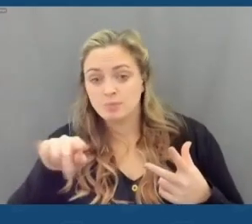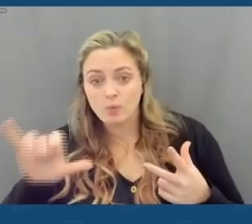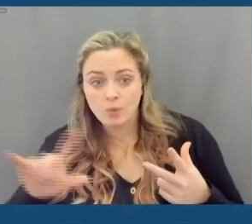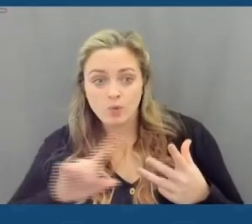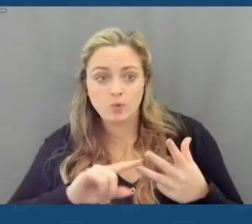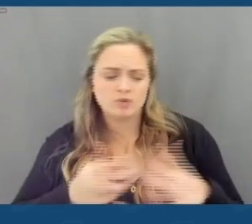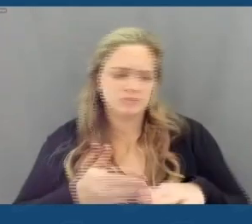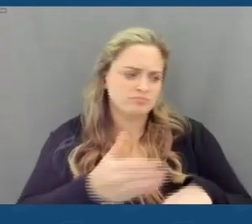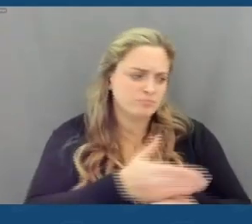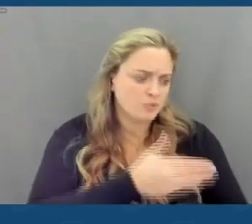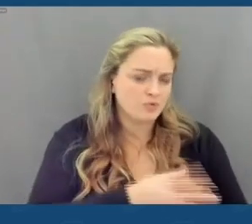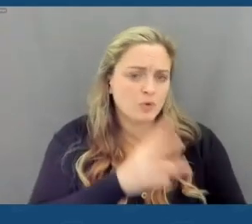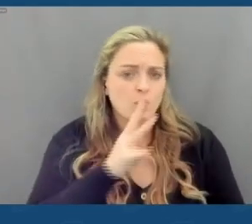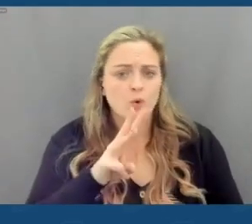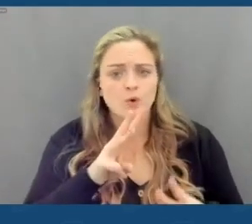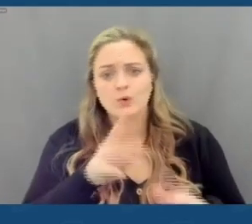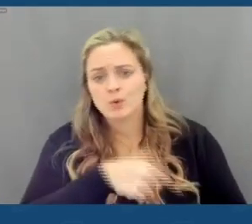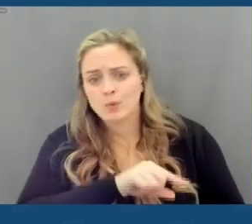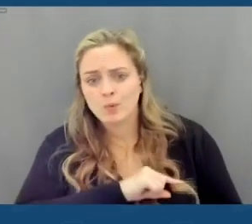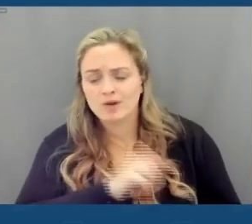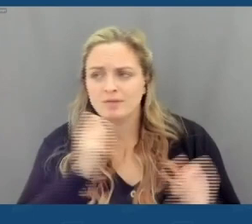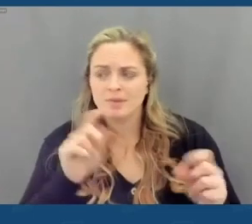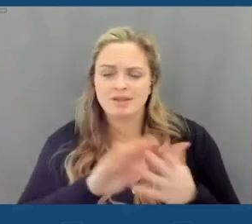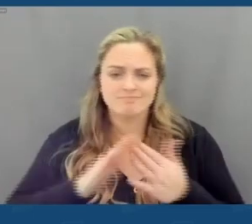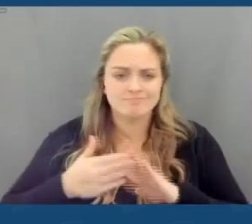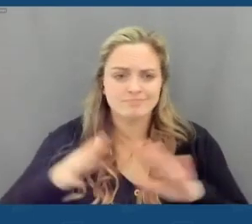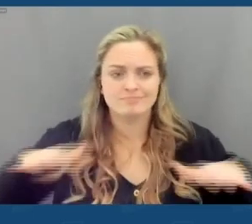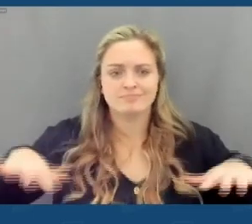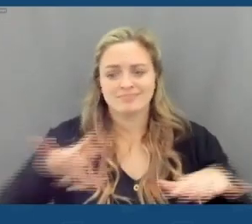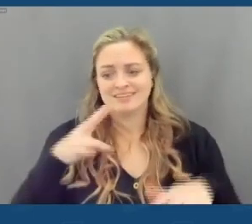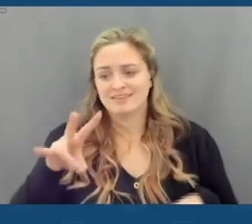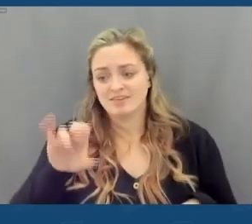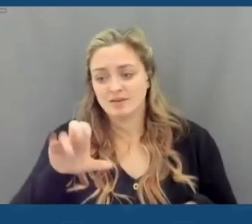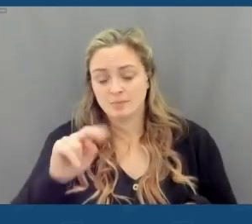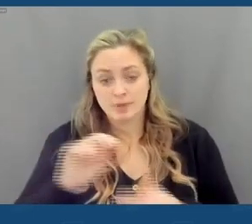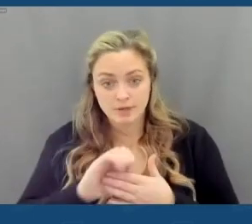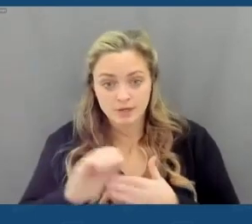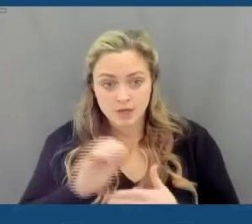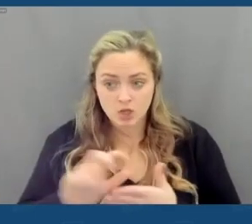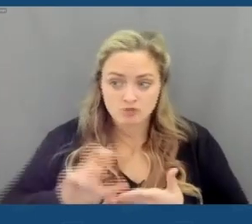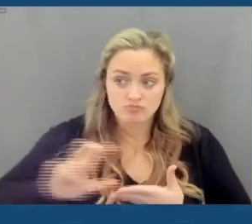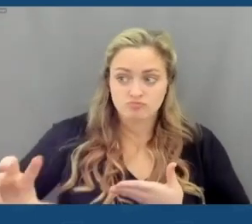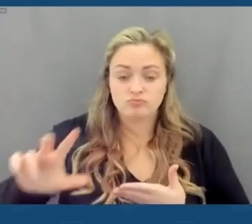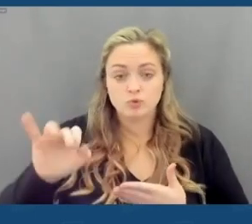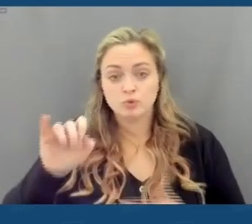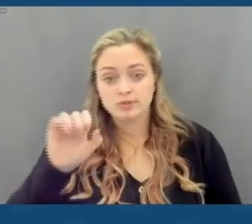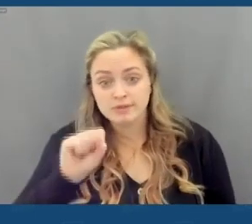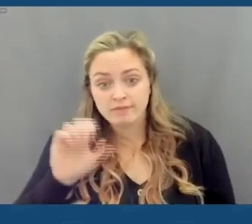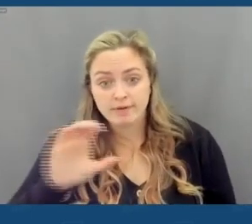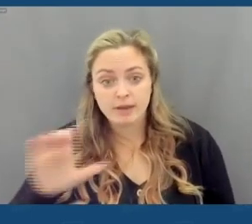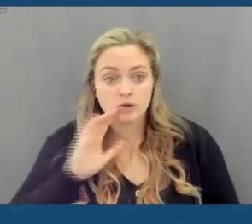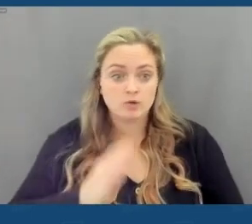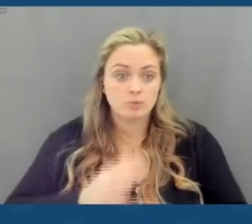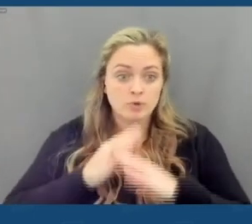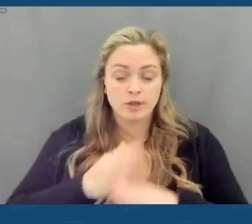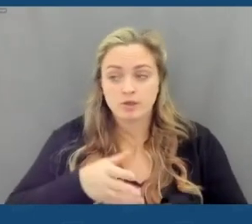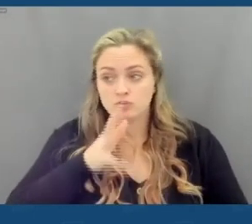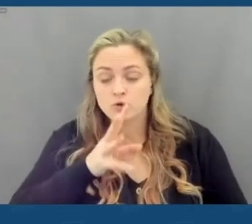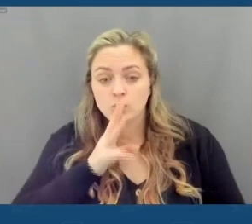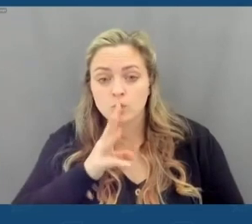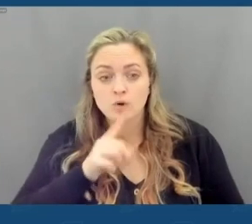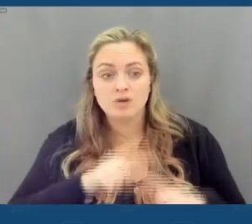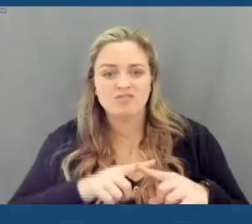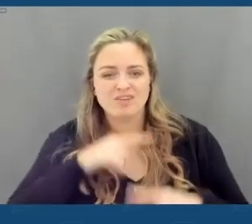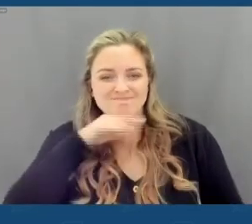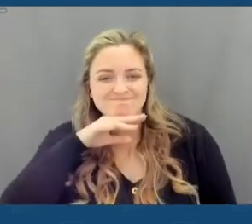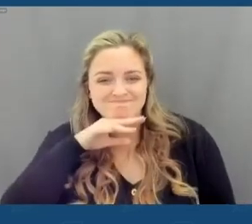and many more thousands of neighbors will benefit from. $17 million is going to Suffolk County to protect the drinking water from emerging contaminants.